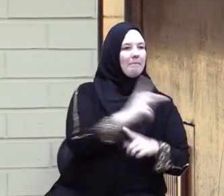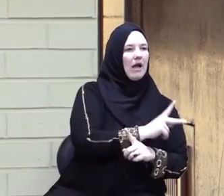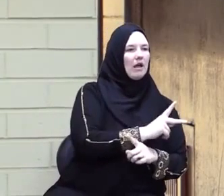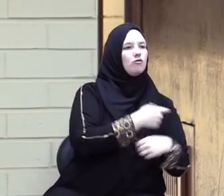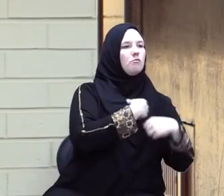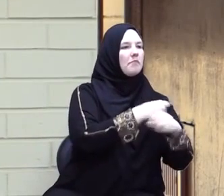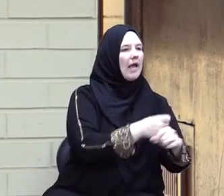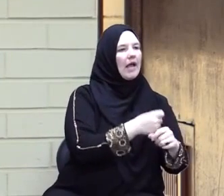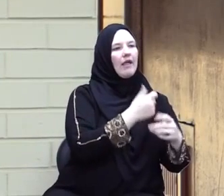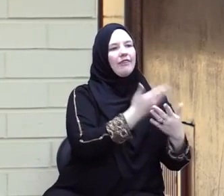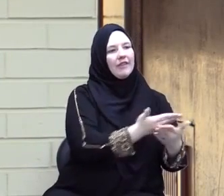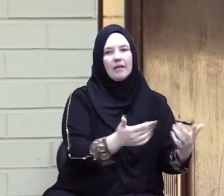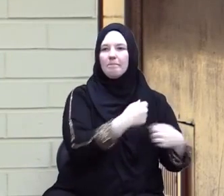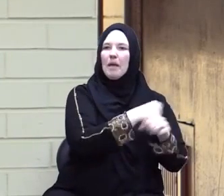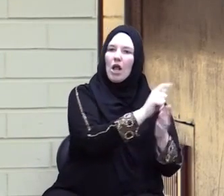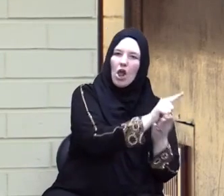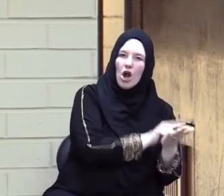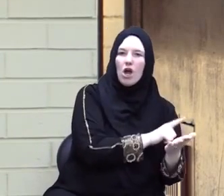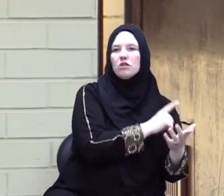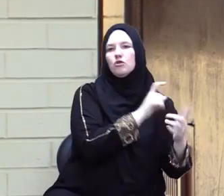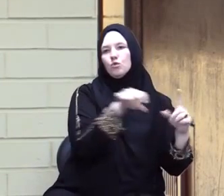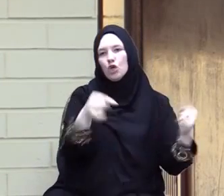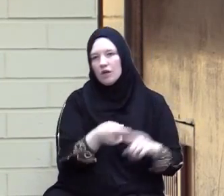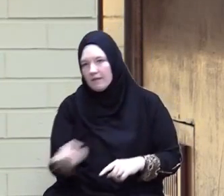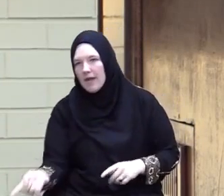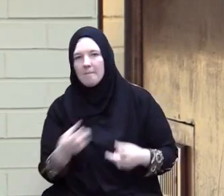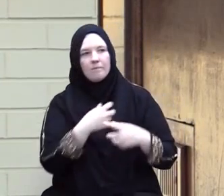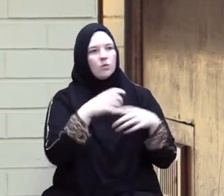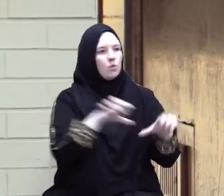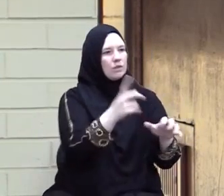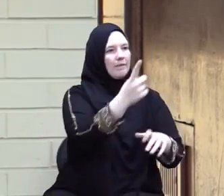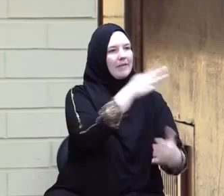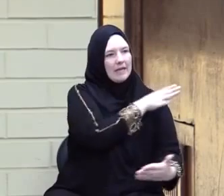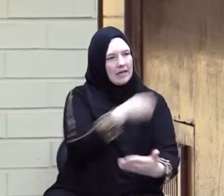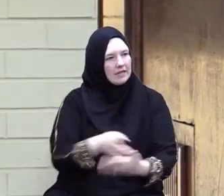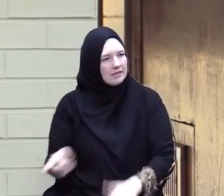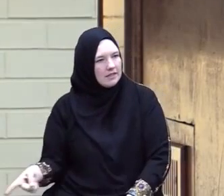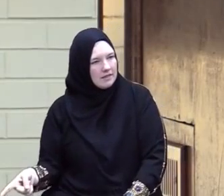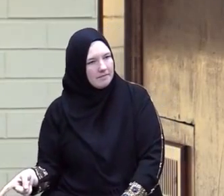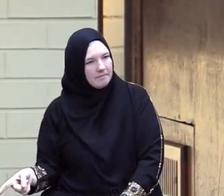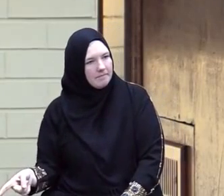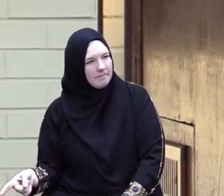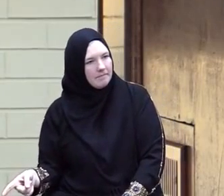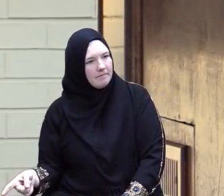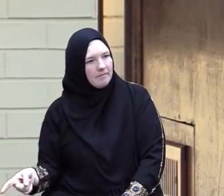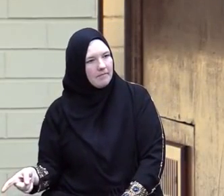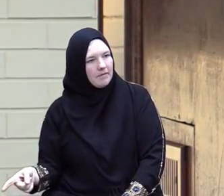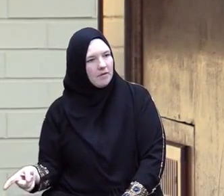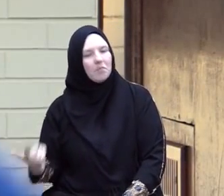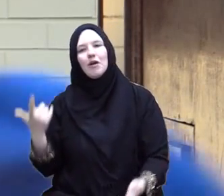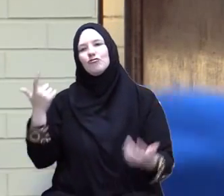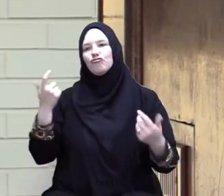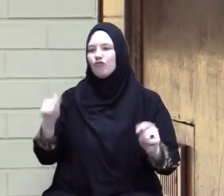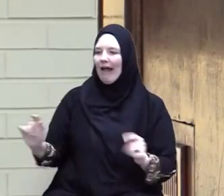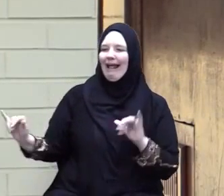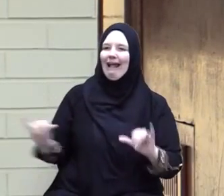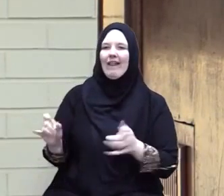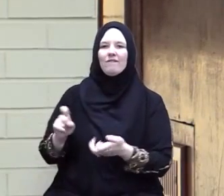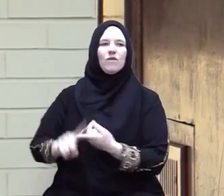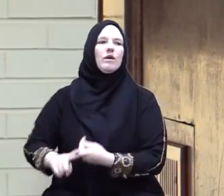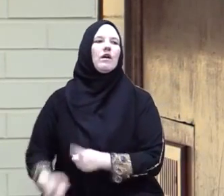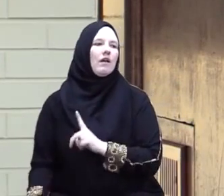We are with you. We are here to support you. Again, it's those backward, you know, stupid